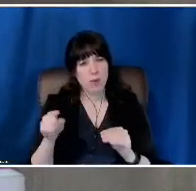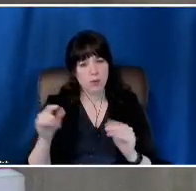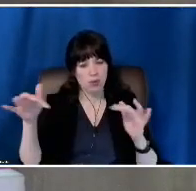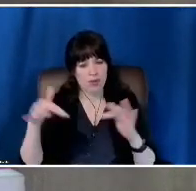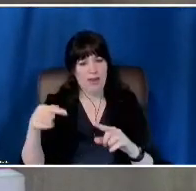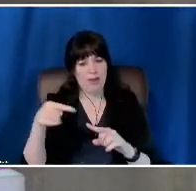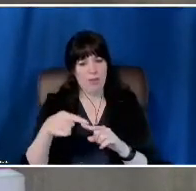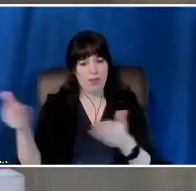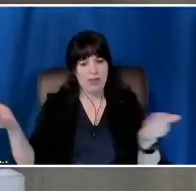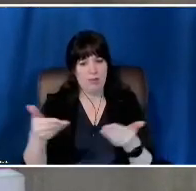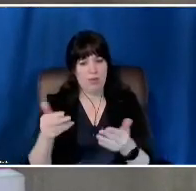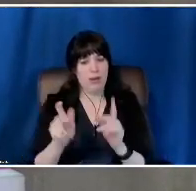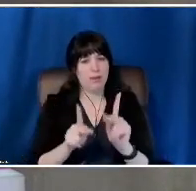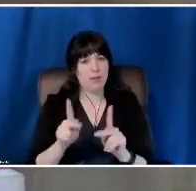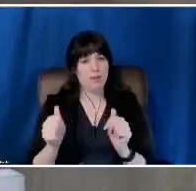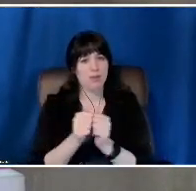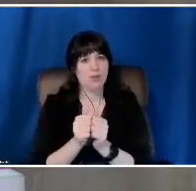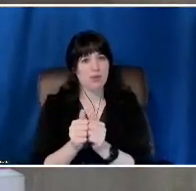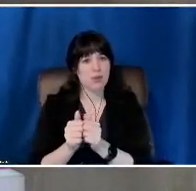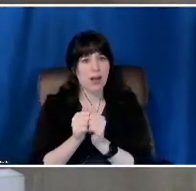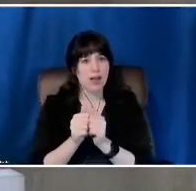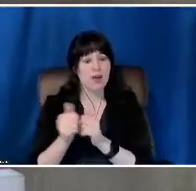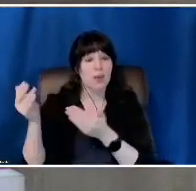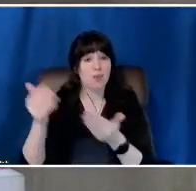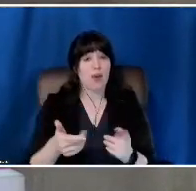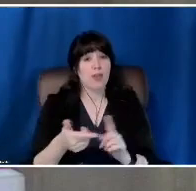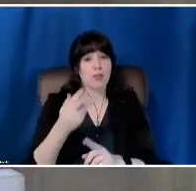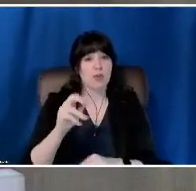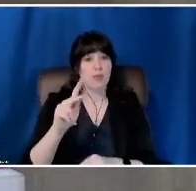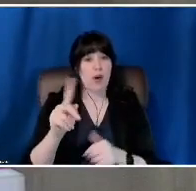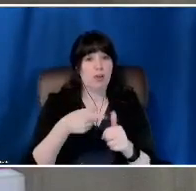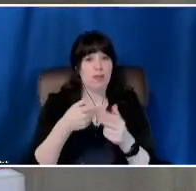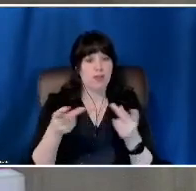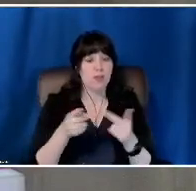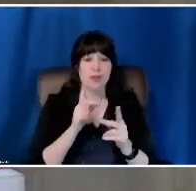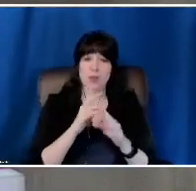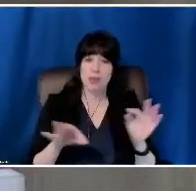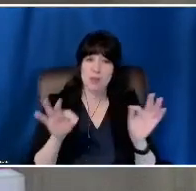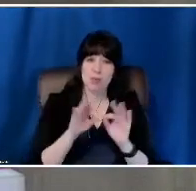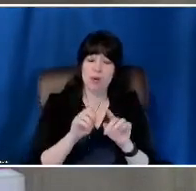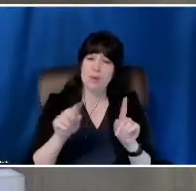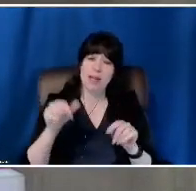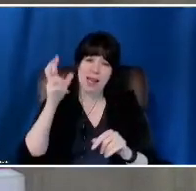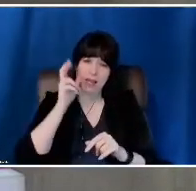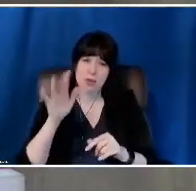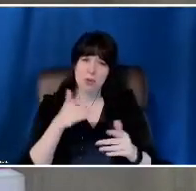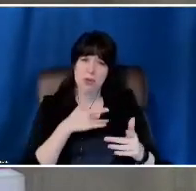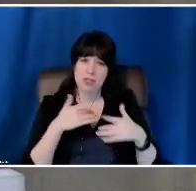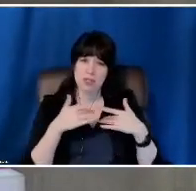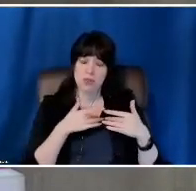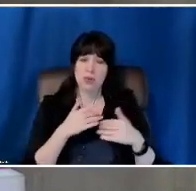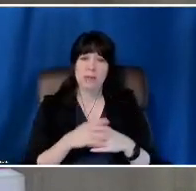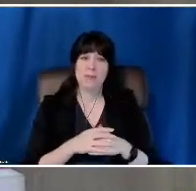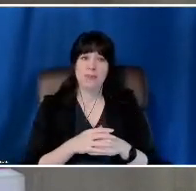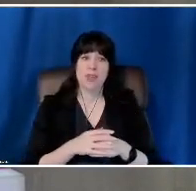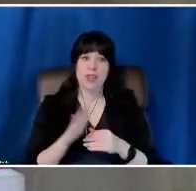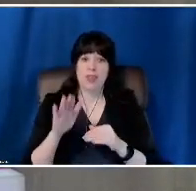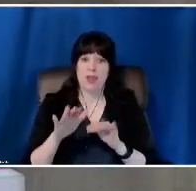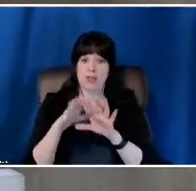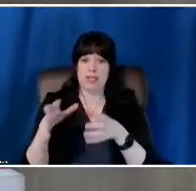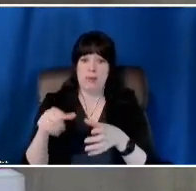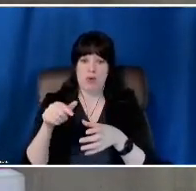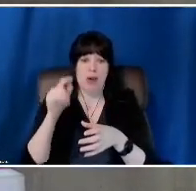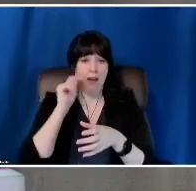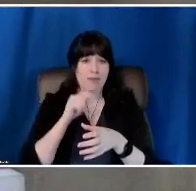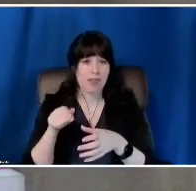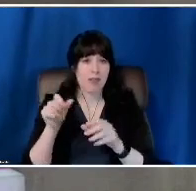bring people together and bring them into the park in the first place is really important. But I completely hear your concern that there's a demographic that potentially